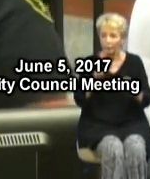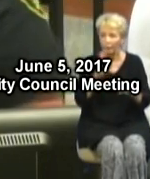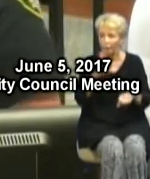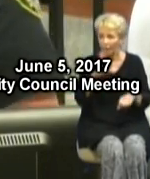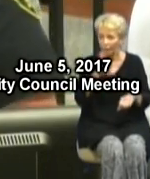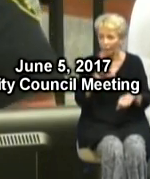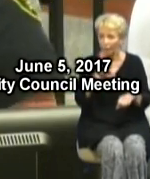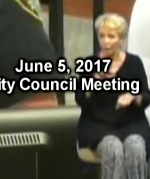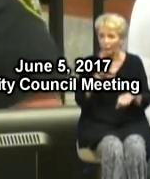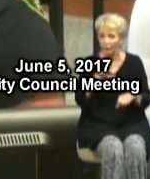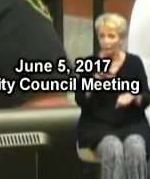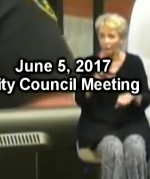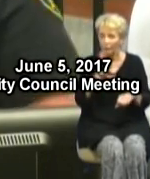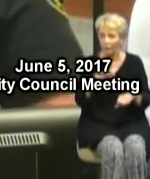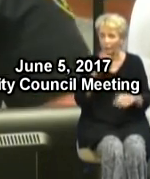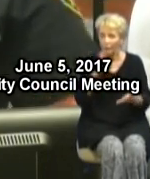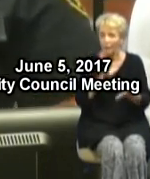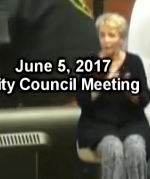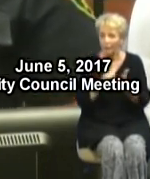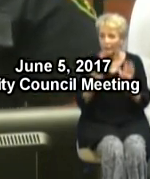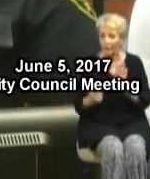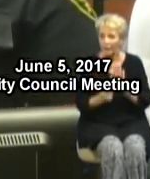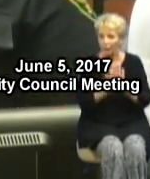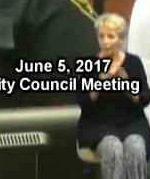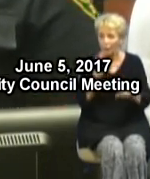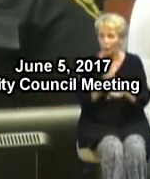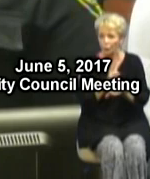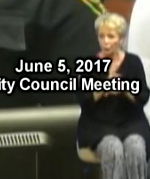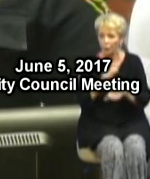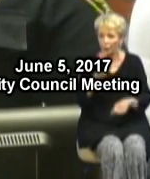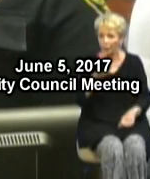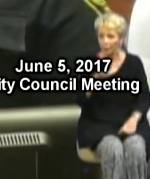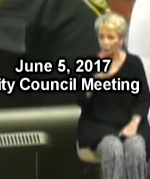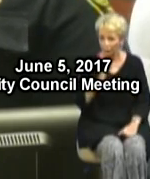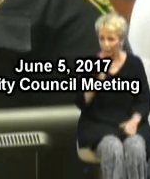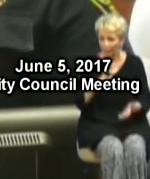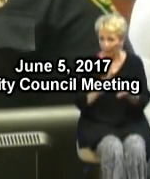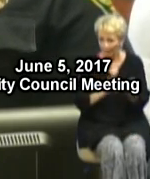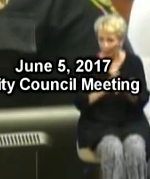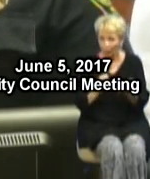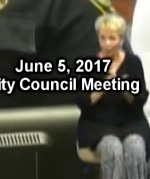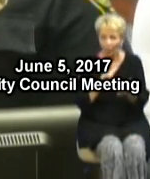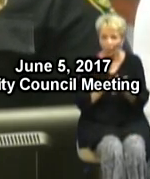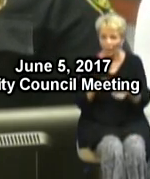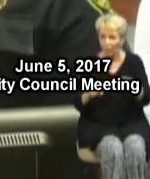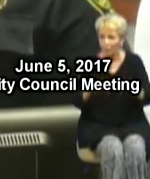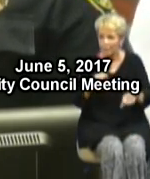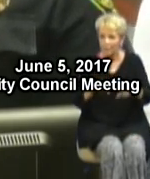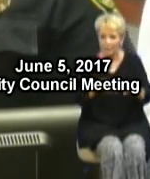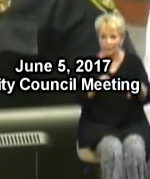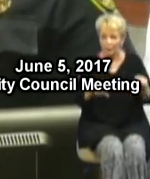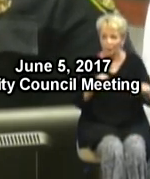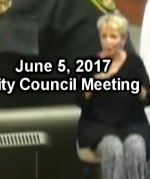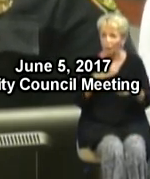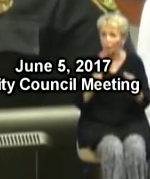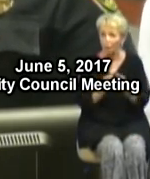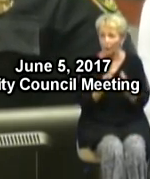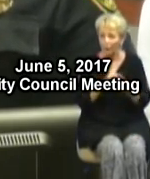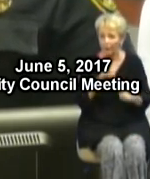500 dosage units of illegally used prescription medication. With those seizures, he took with